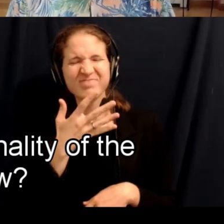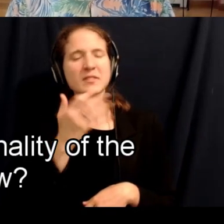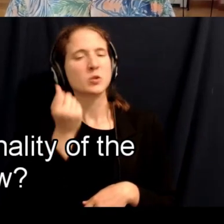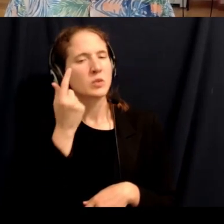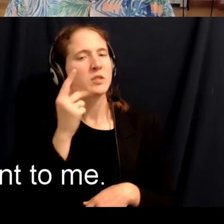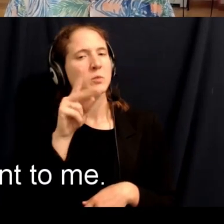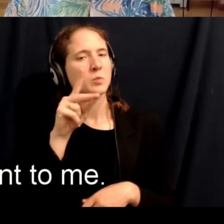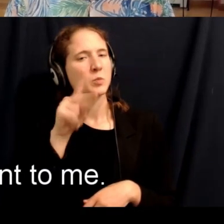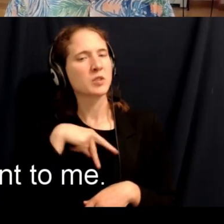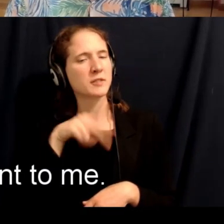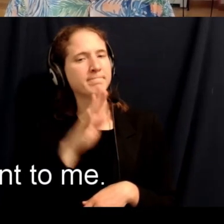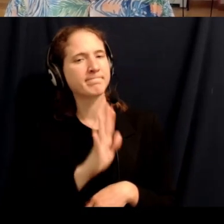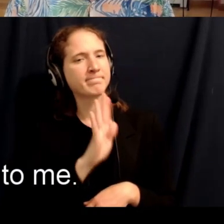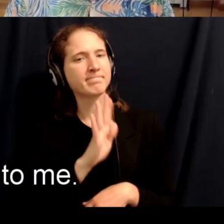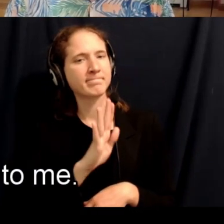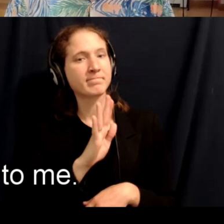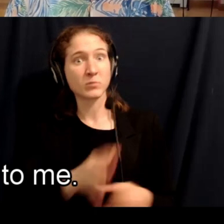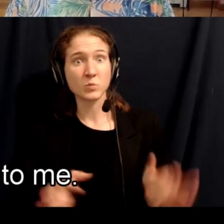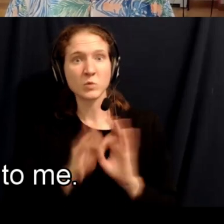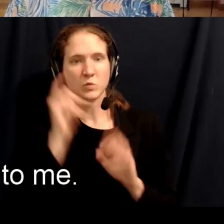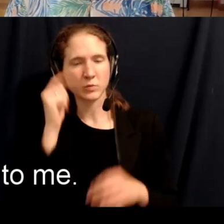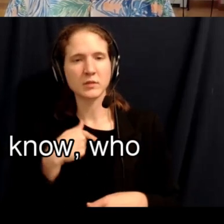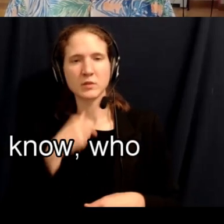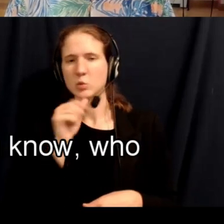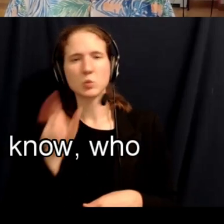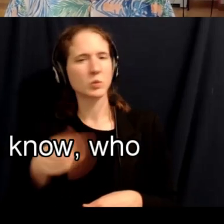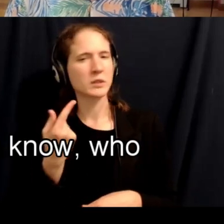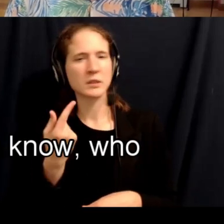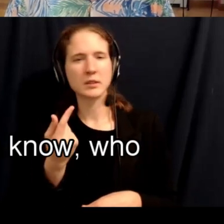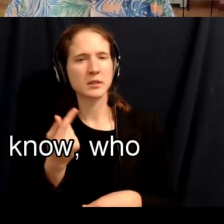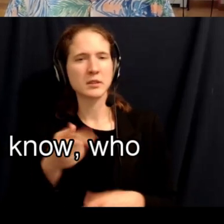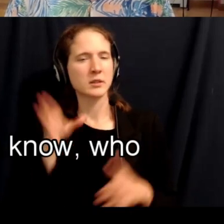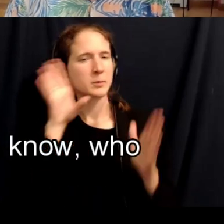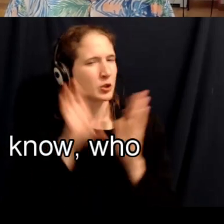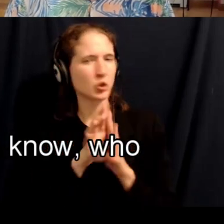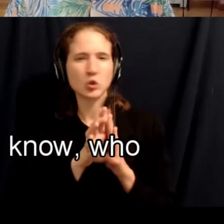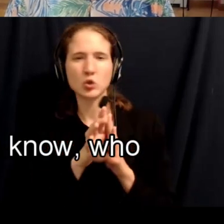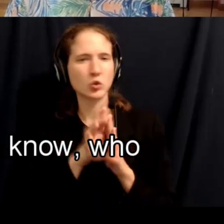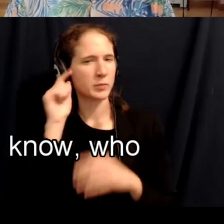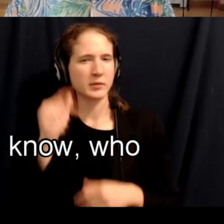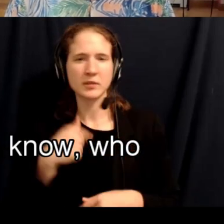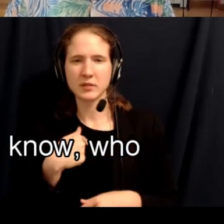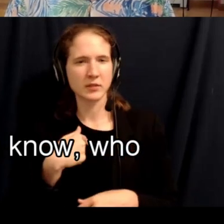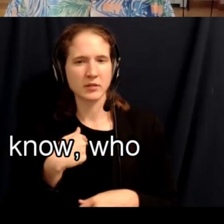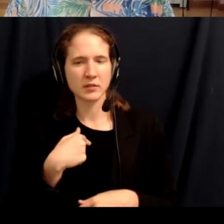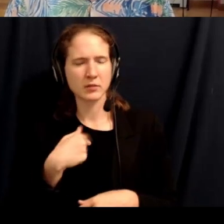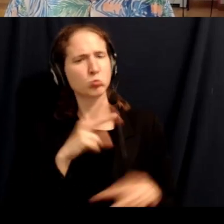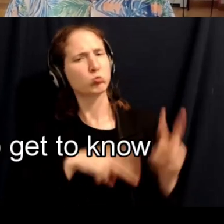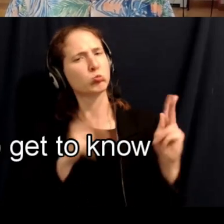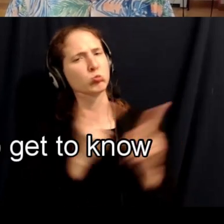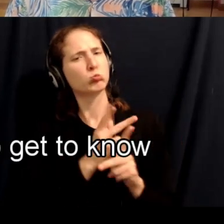person, so that's really important to me. It's not just a portrait to me. It's about figuring out, who is this